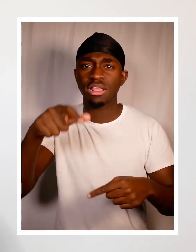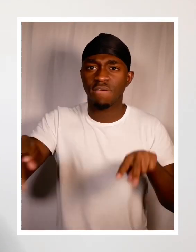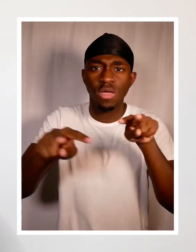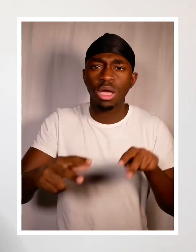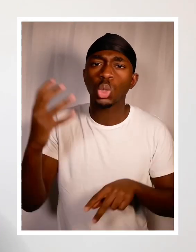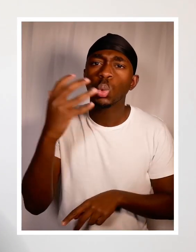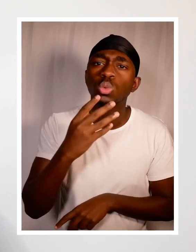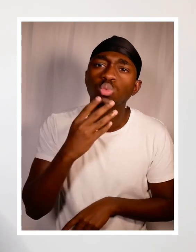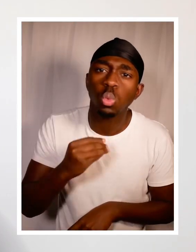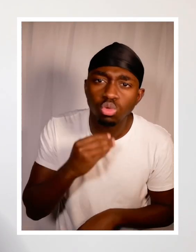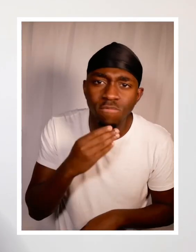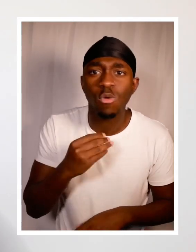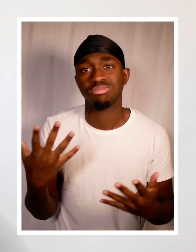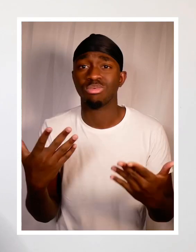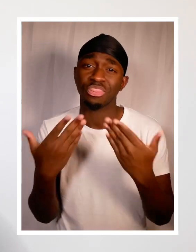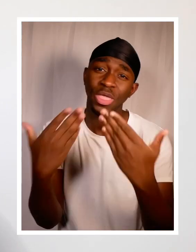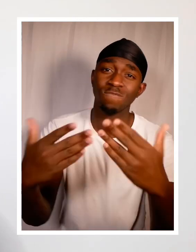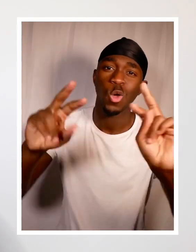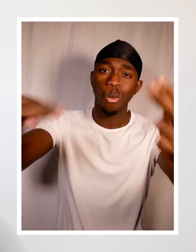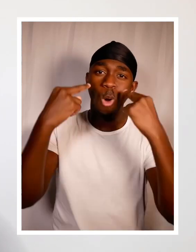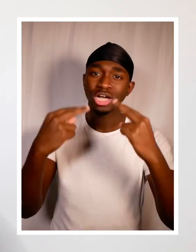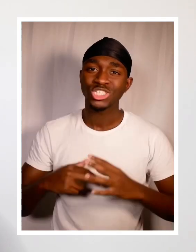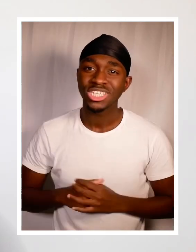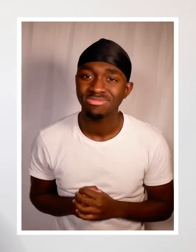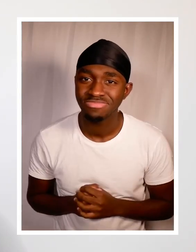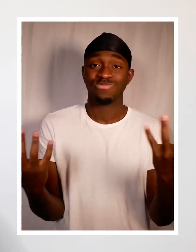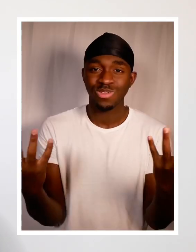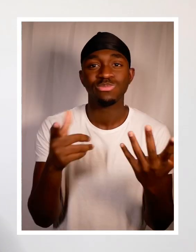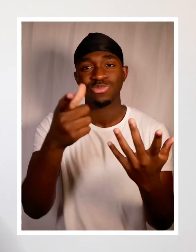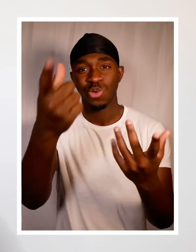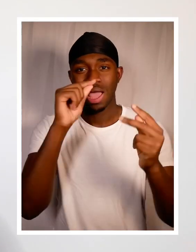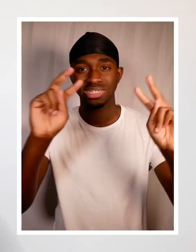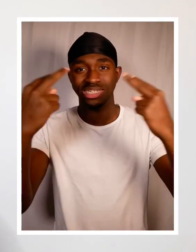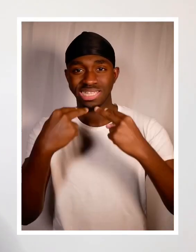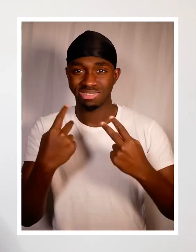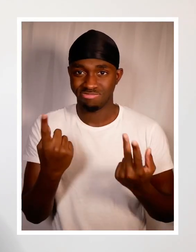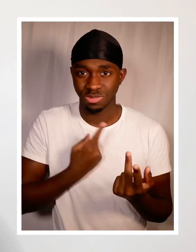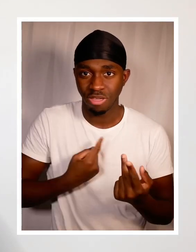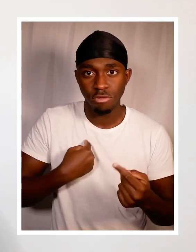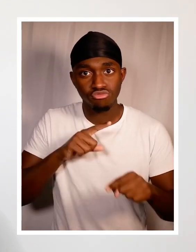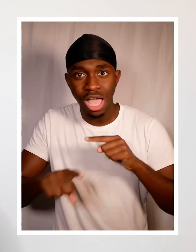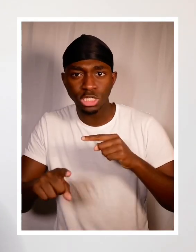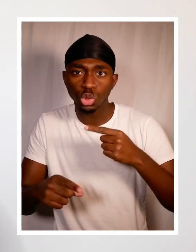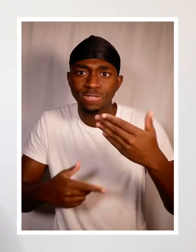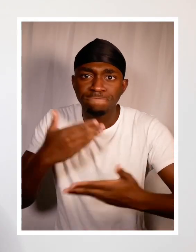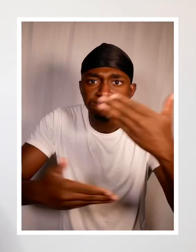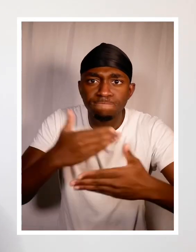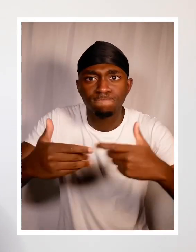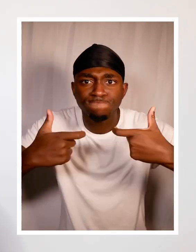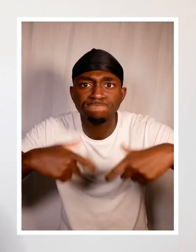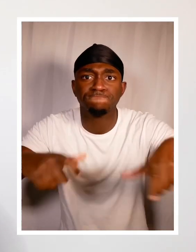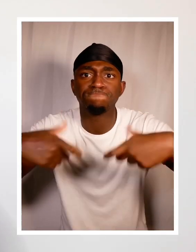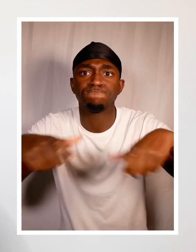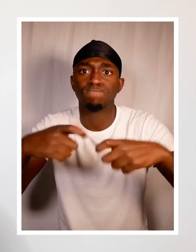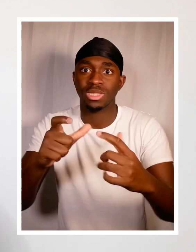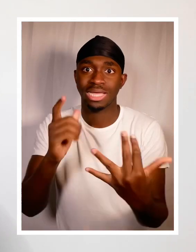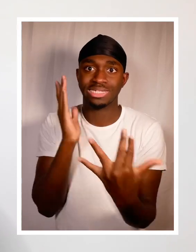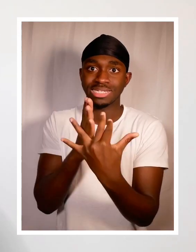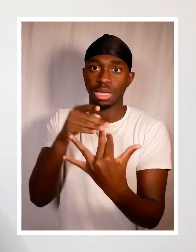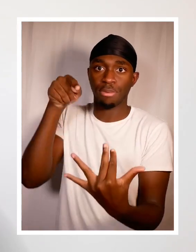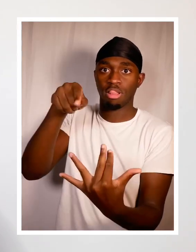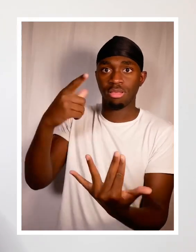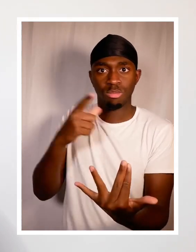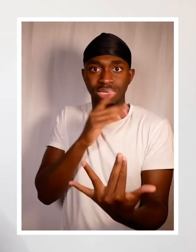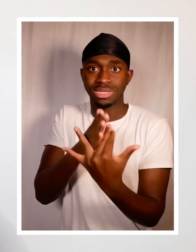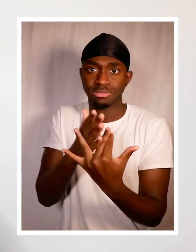going to attach a link to a platform called buy me a coffee where you can literally buy me a coffee and